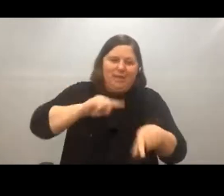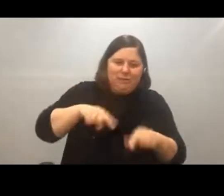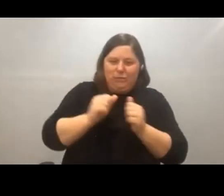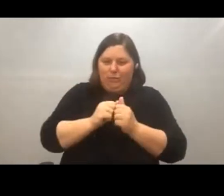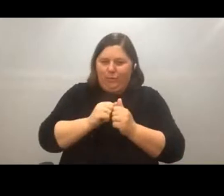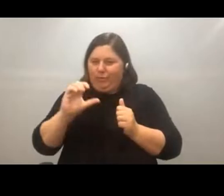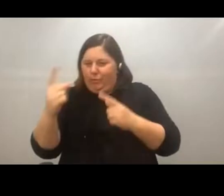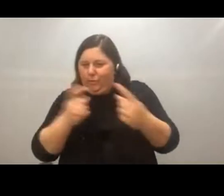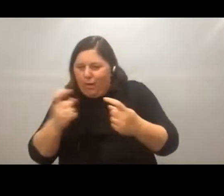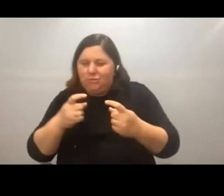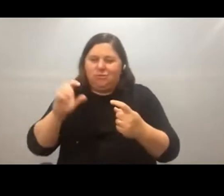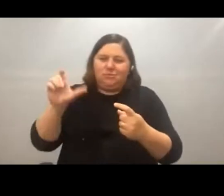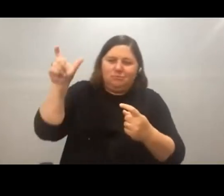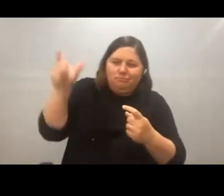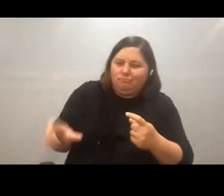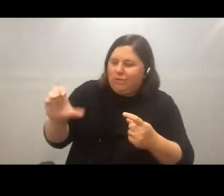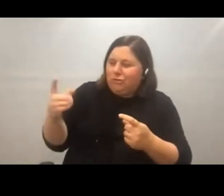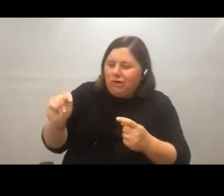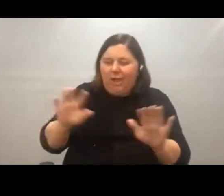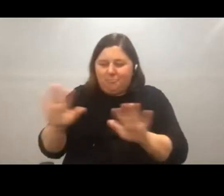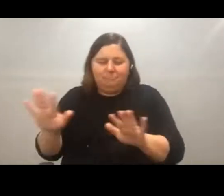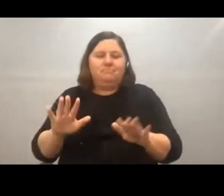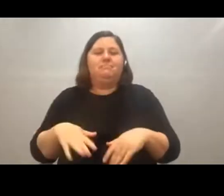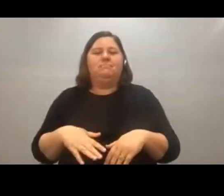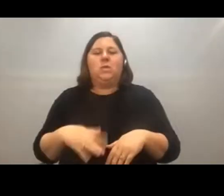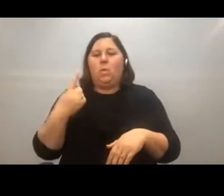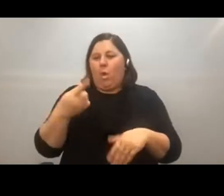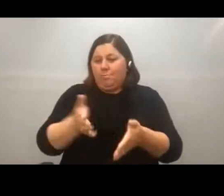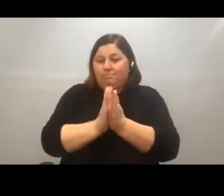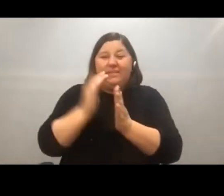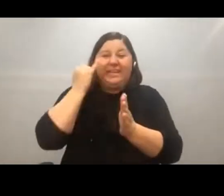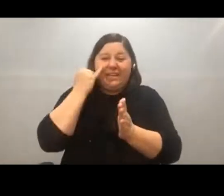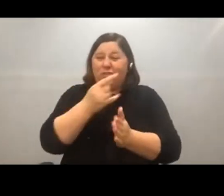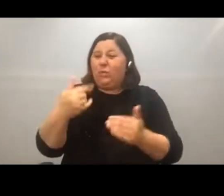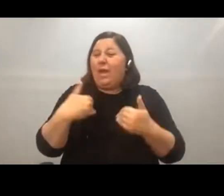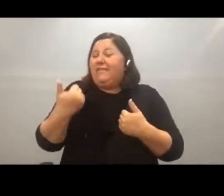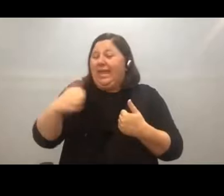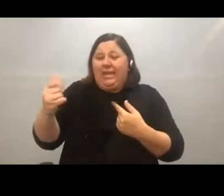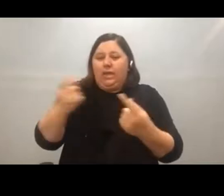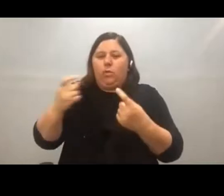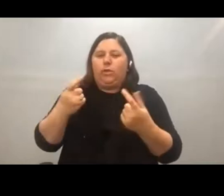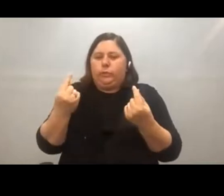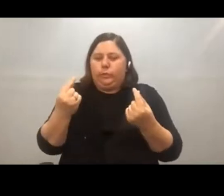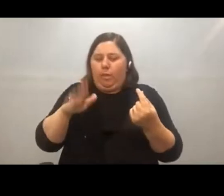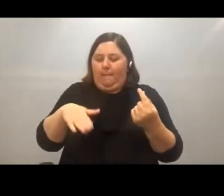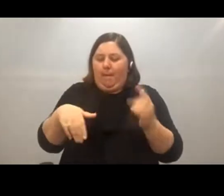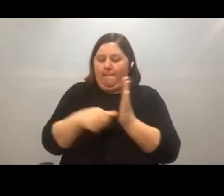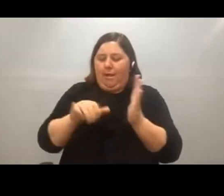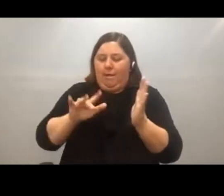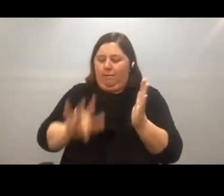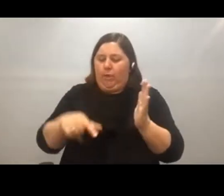that stuff um i request that if you have questions to post them in the q a section